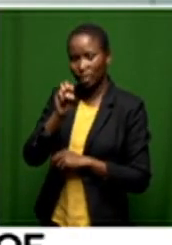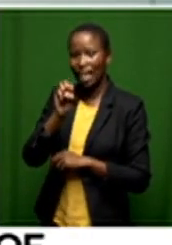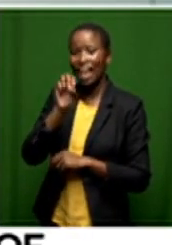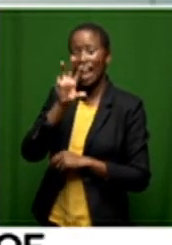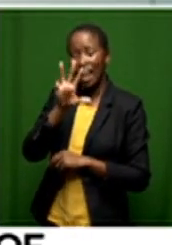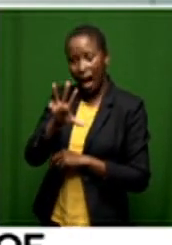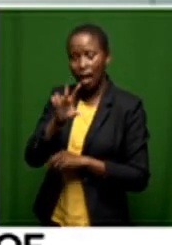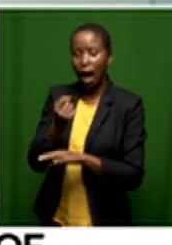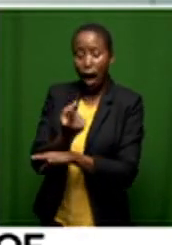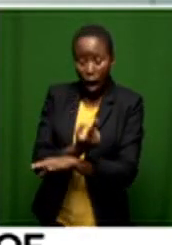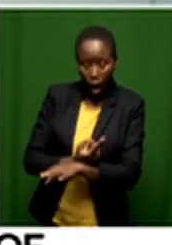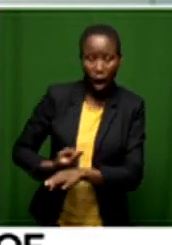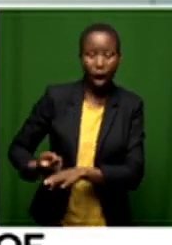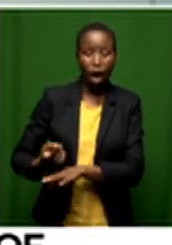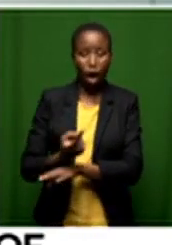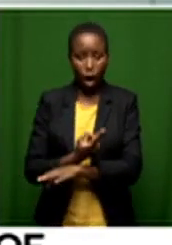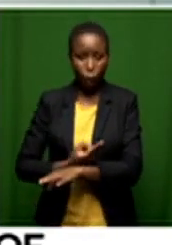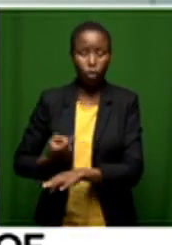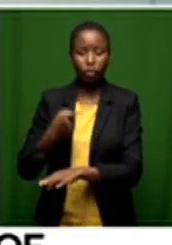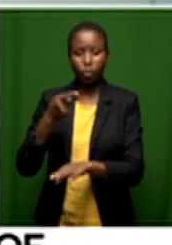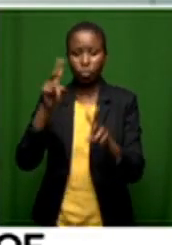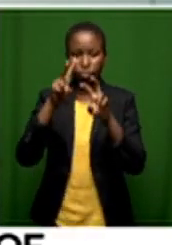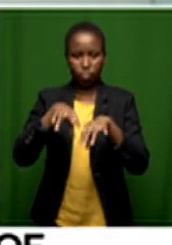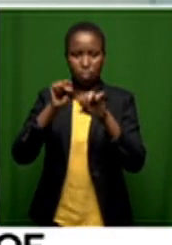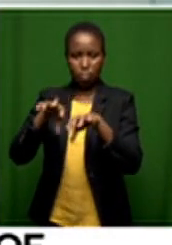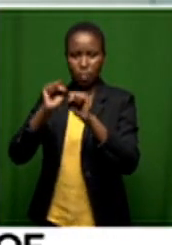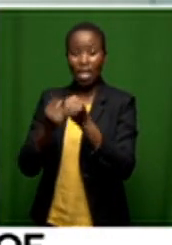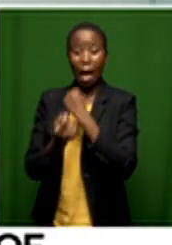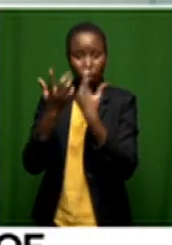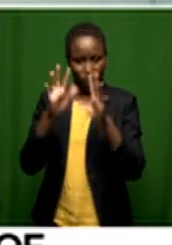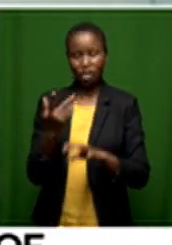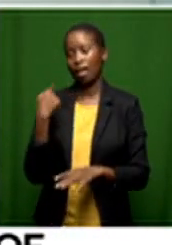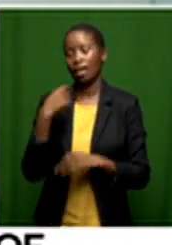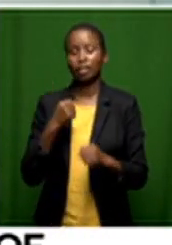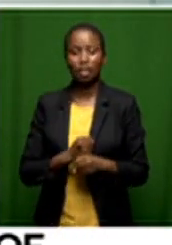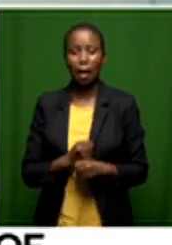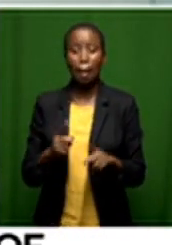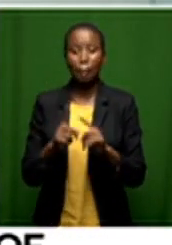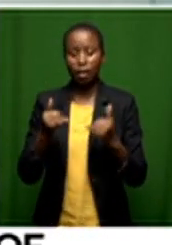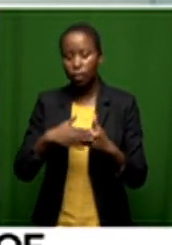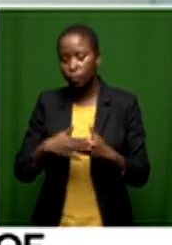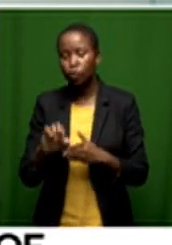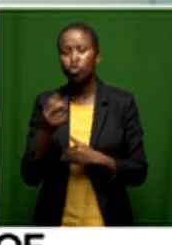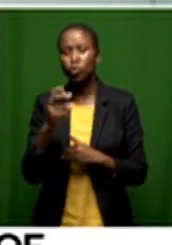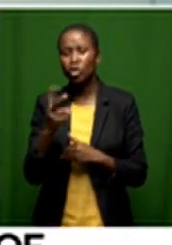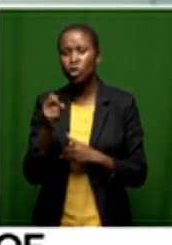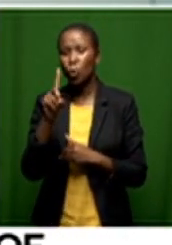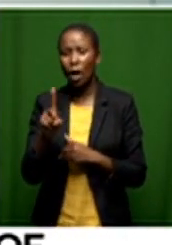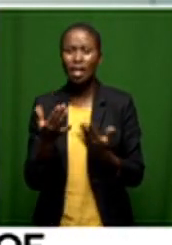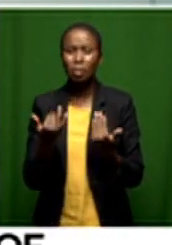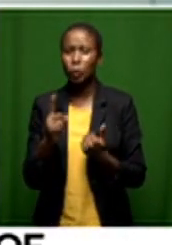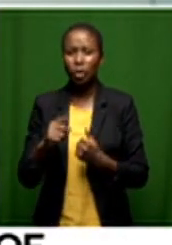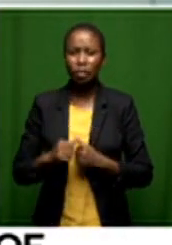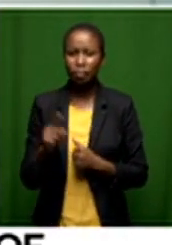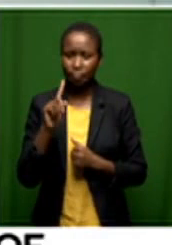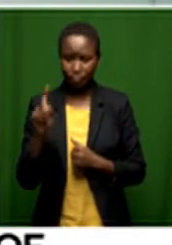hours of load shedding was had last year. What can we expect going forward for 2021? As I mentioned